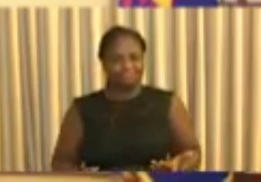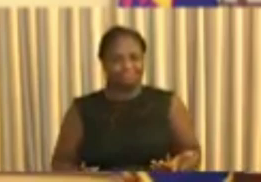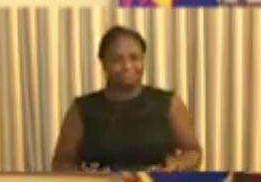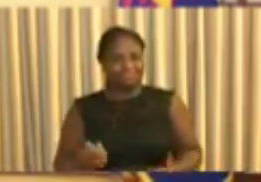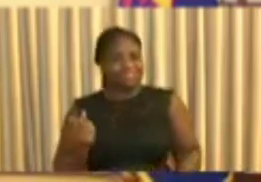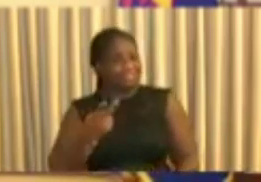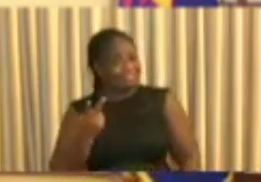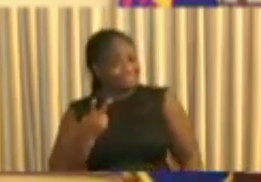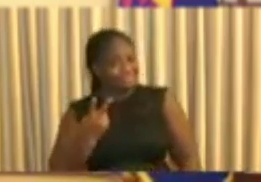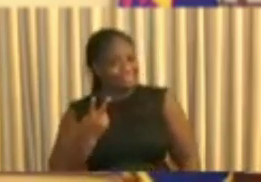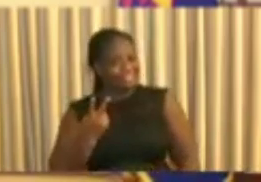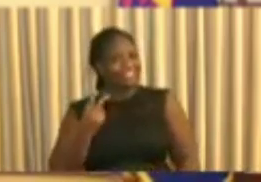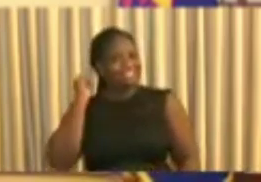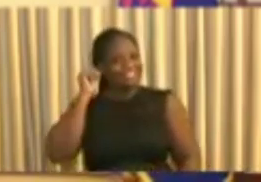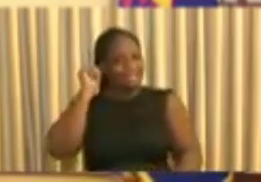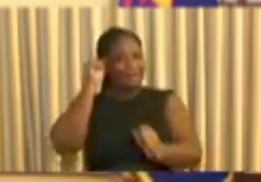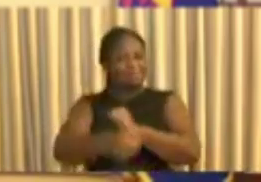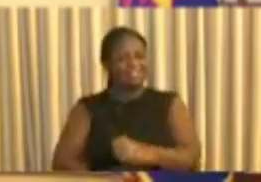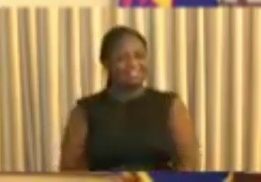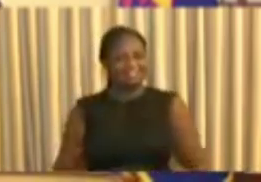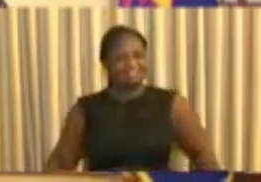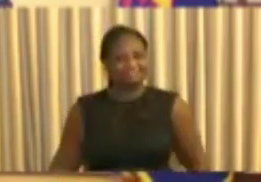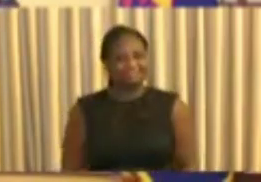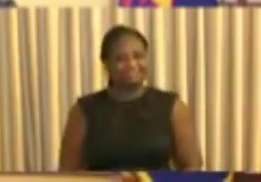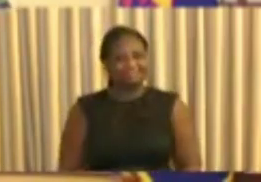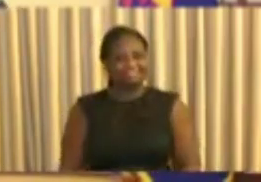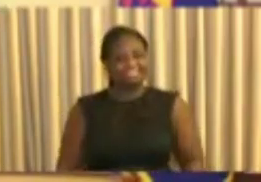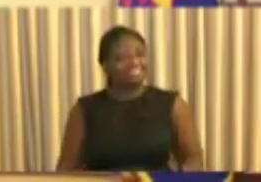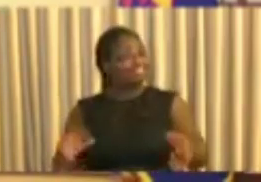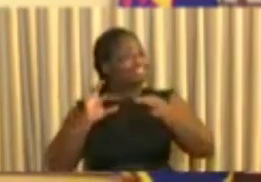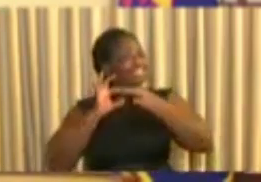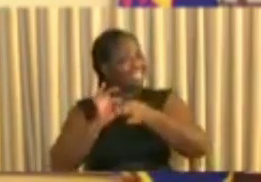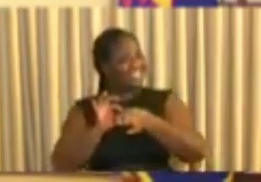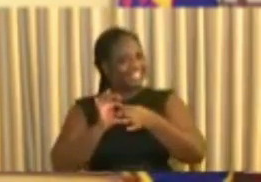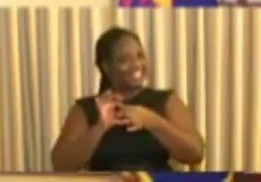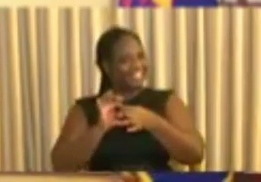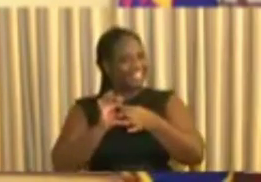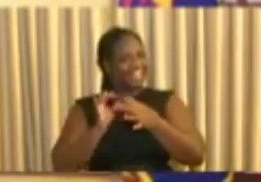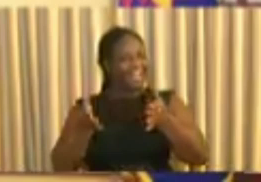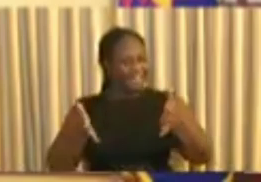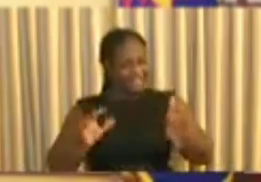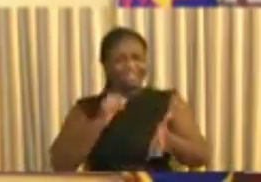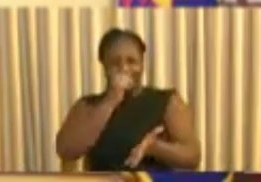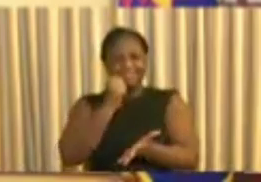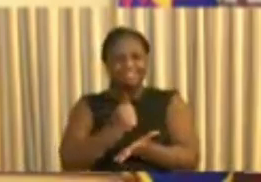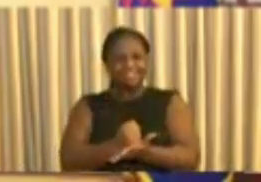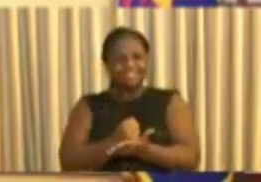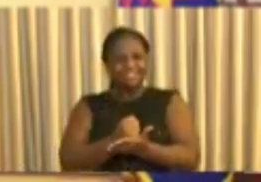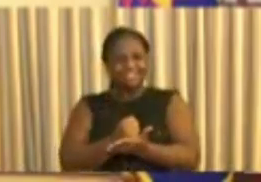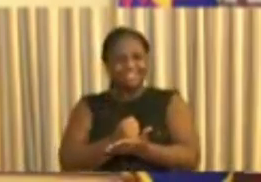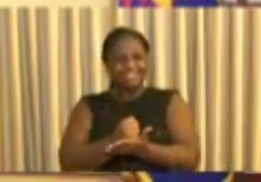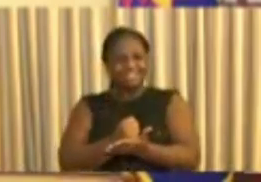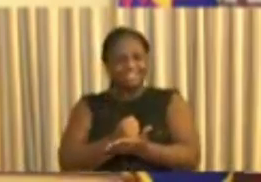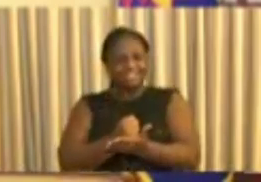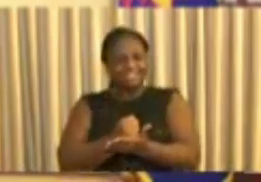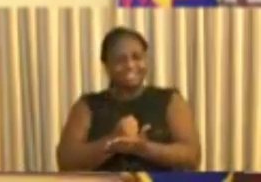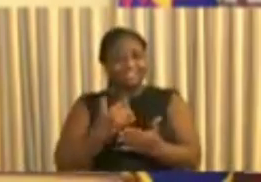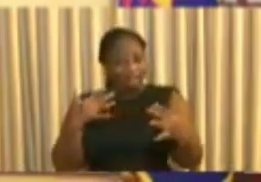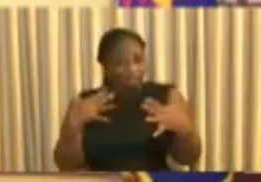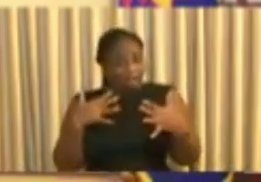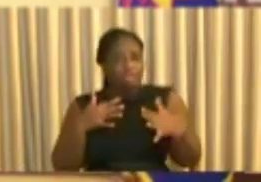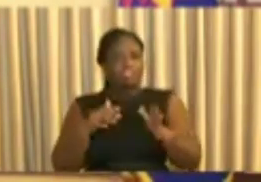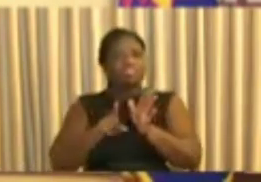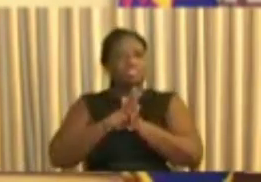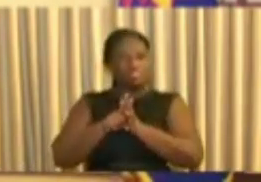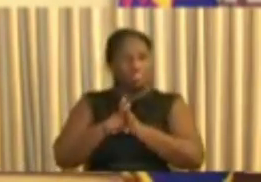This too shall pass. Together, let us ensure that the scourge of this